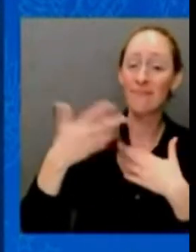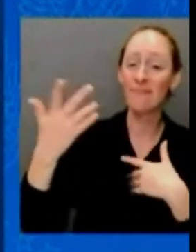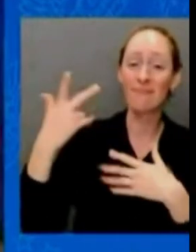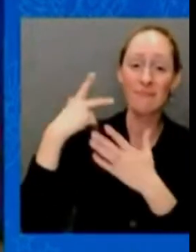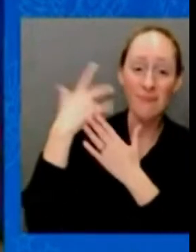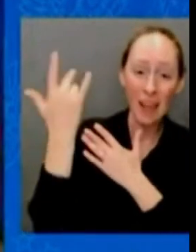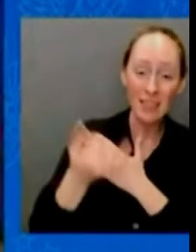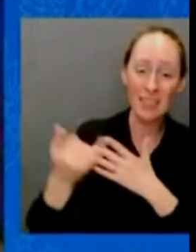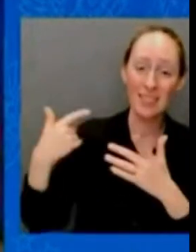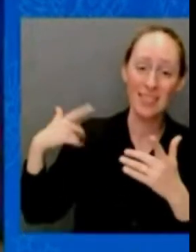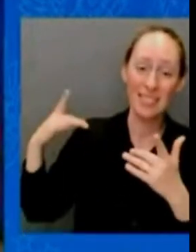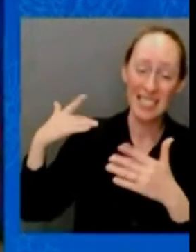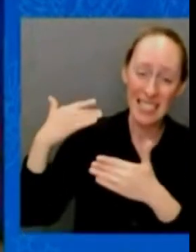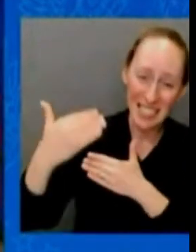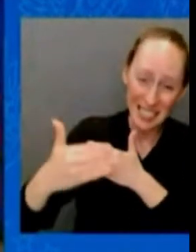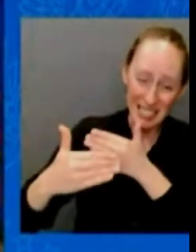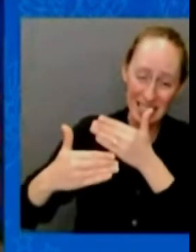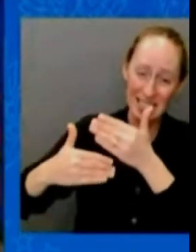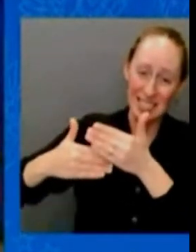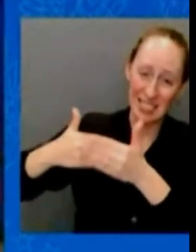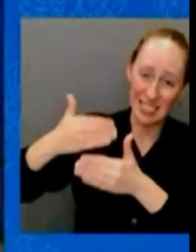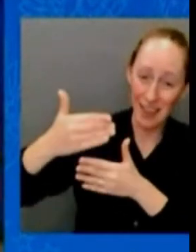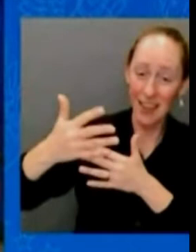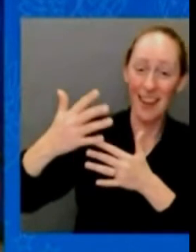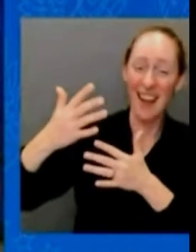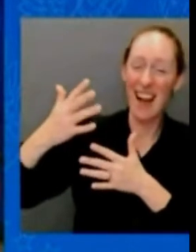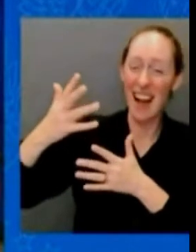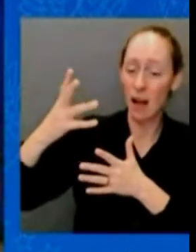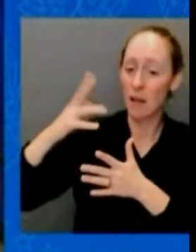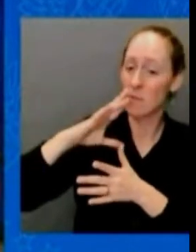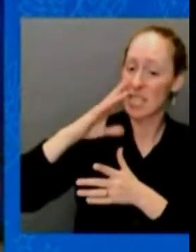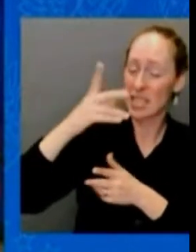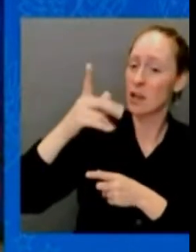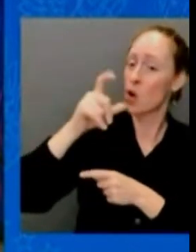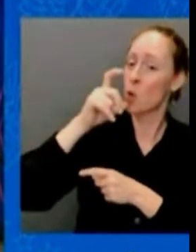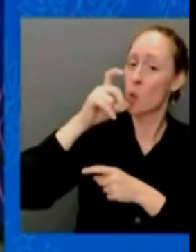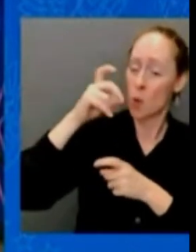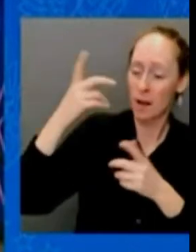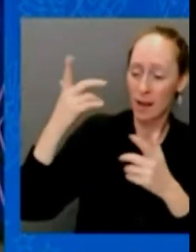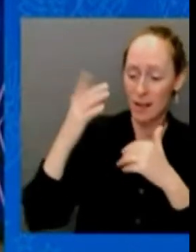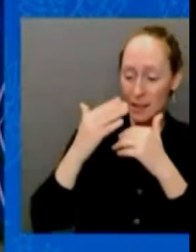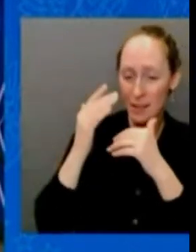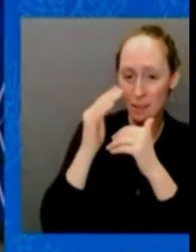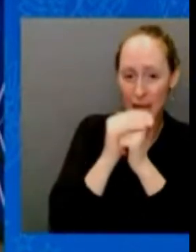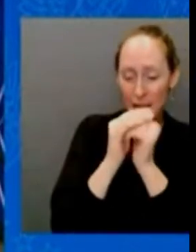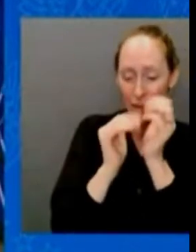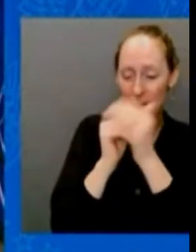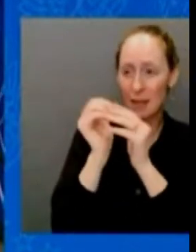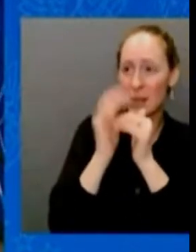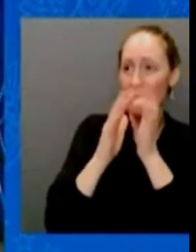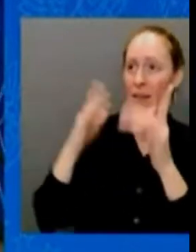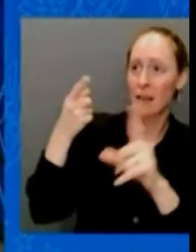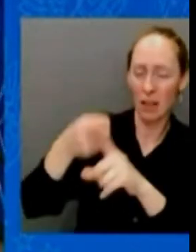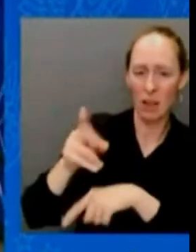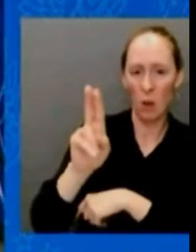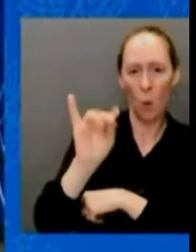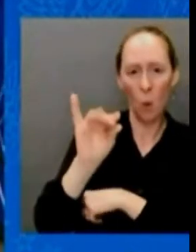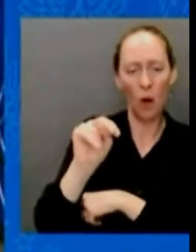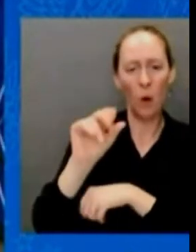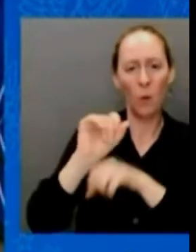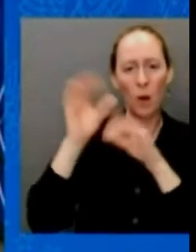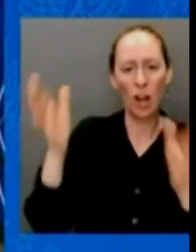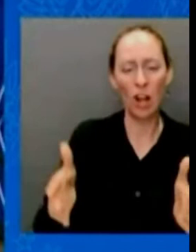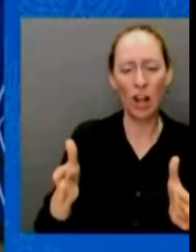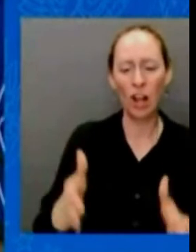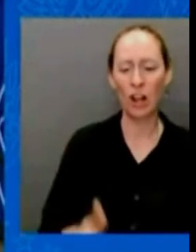labor. Yeah. When I wrote this bill, I told